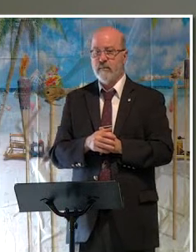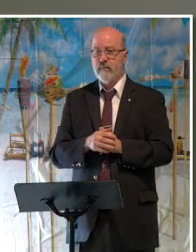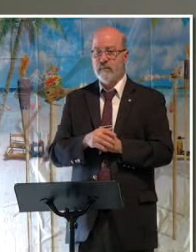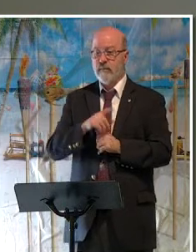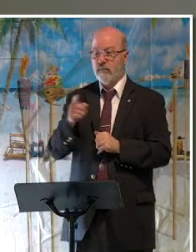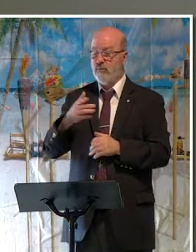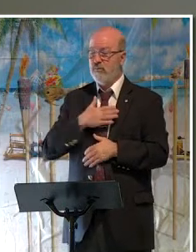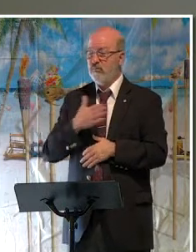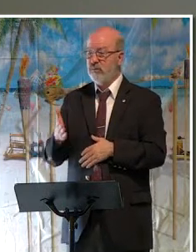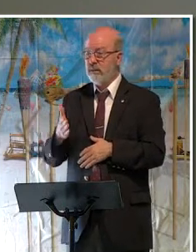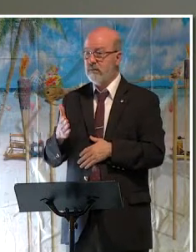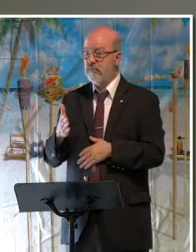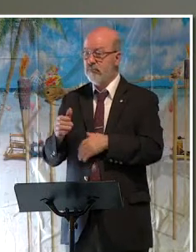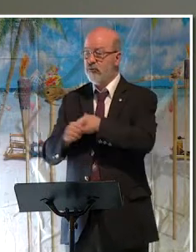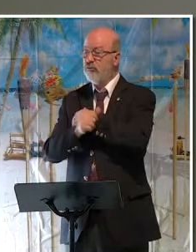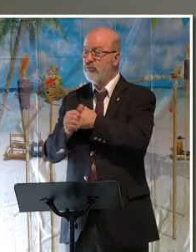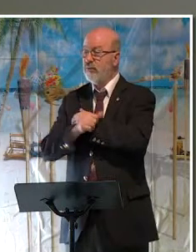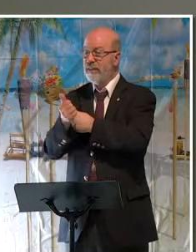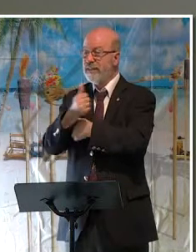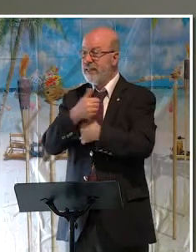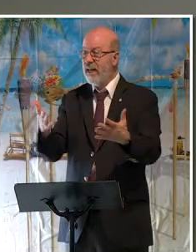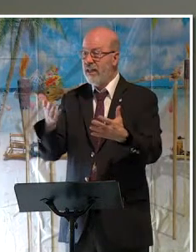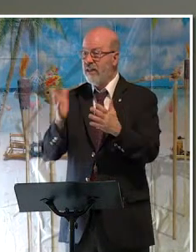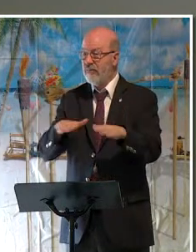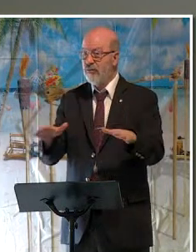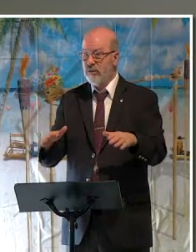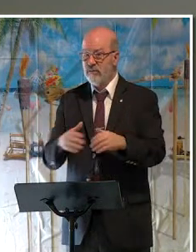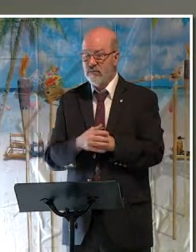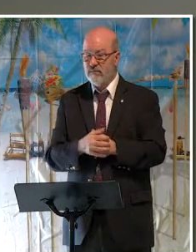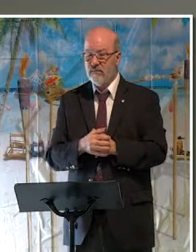Are you willing to risk anything for your kids?